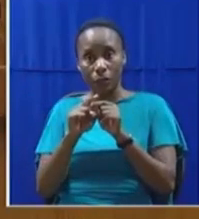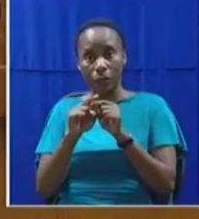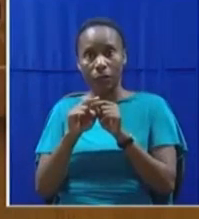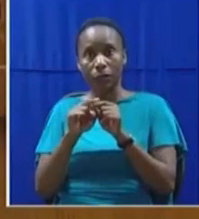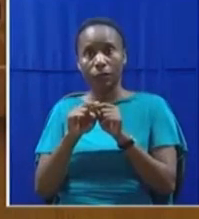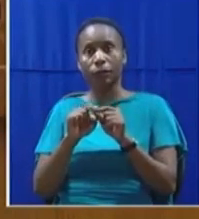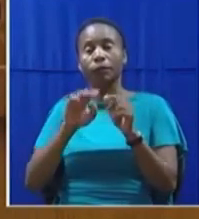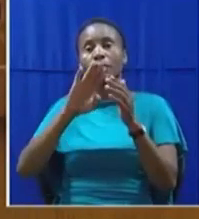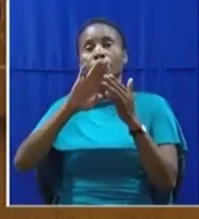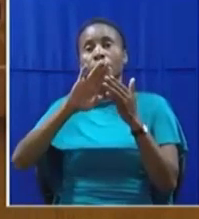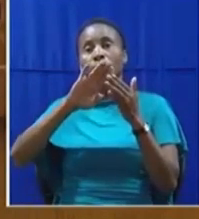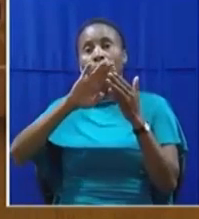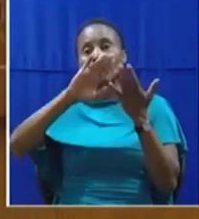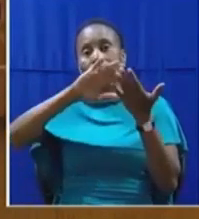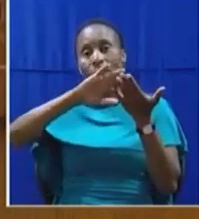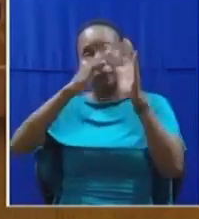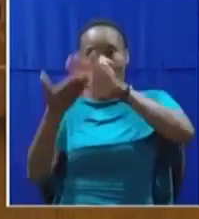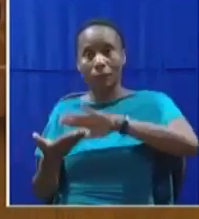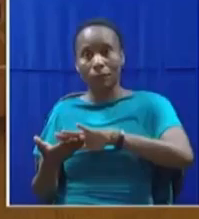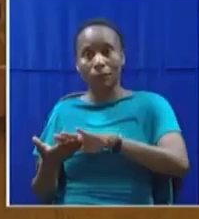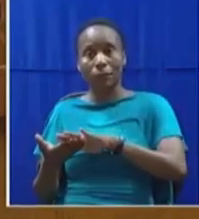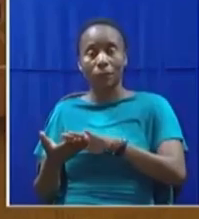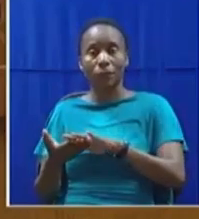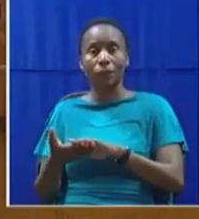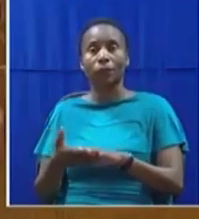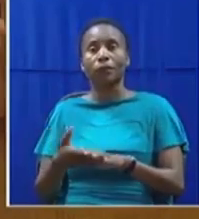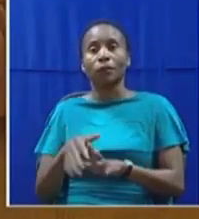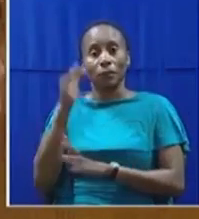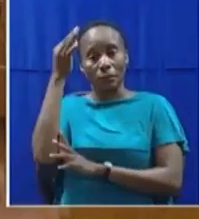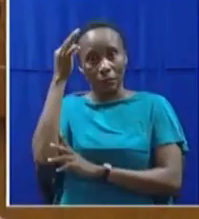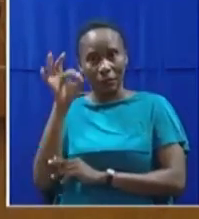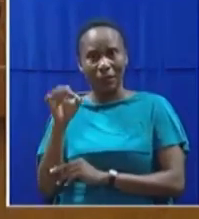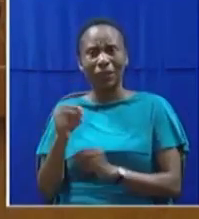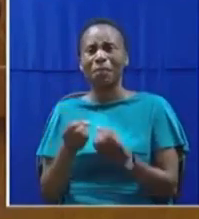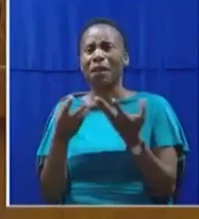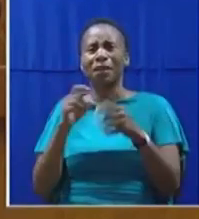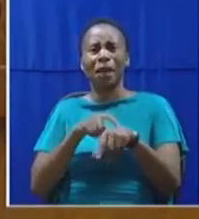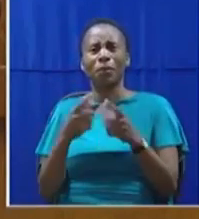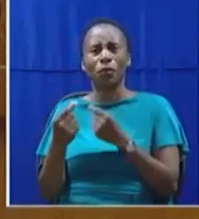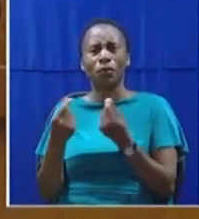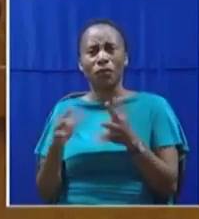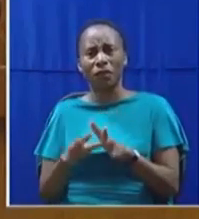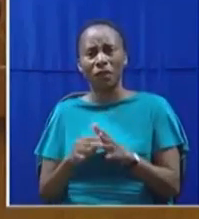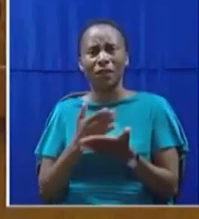party. This is done in many ways, sometimes either by hook or by